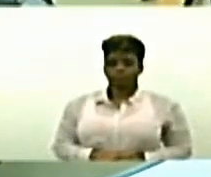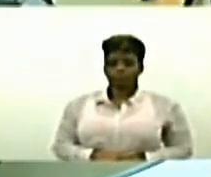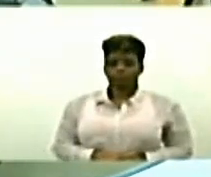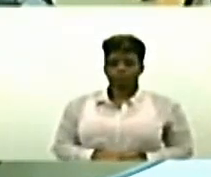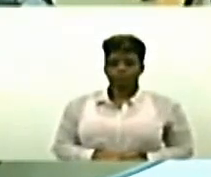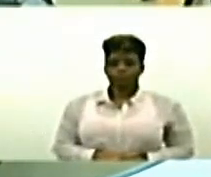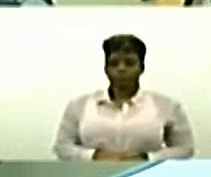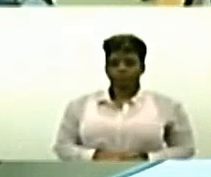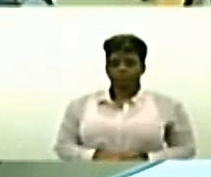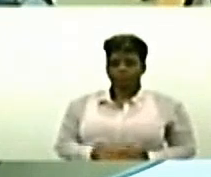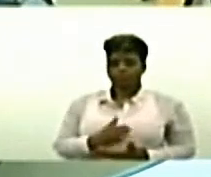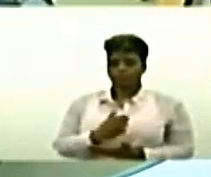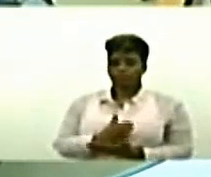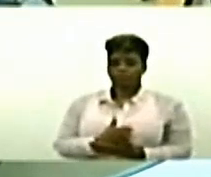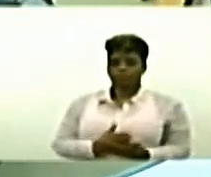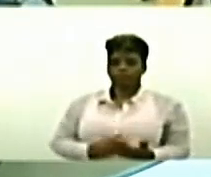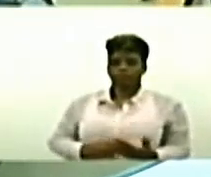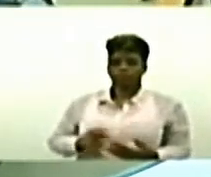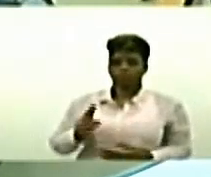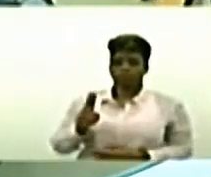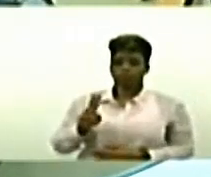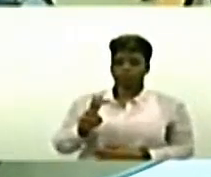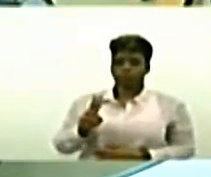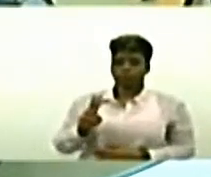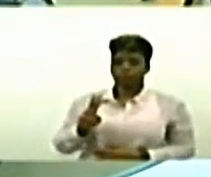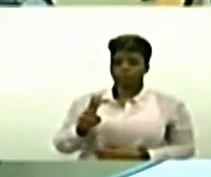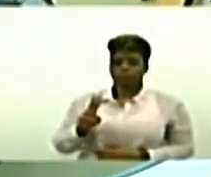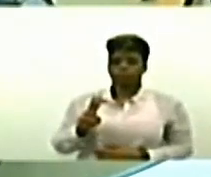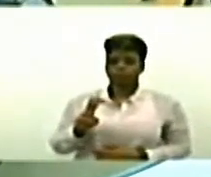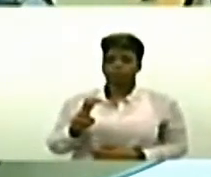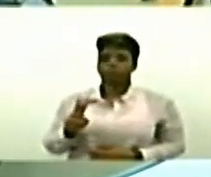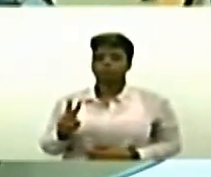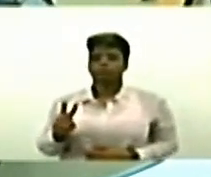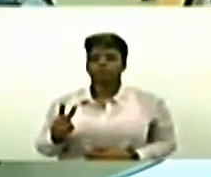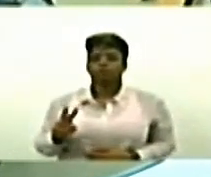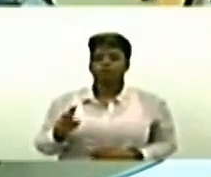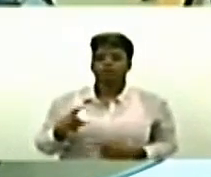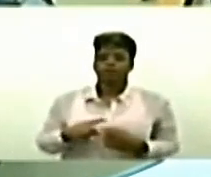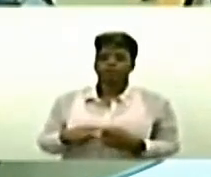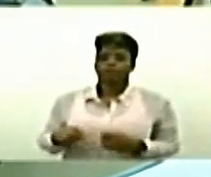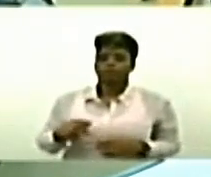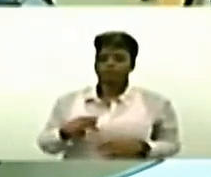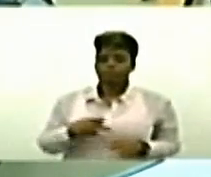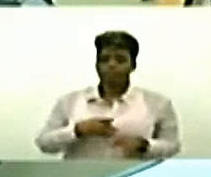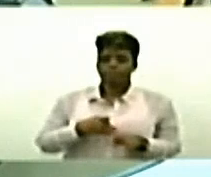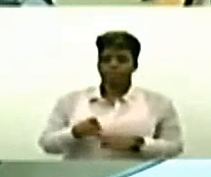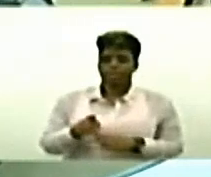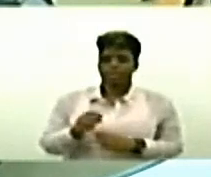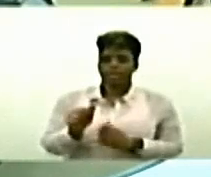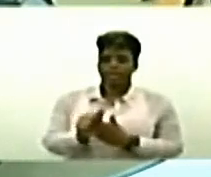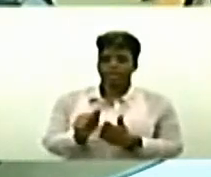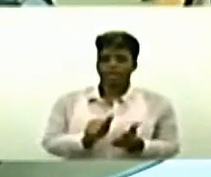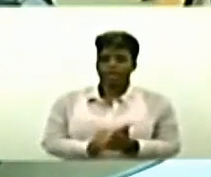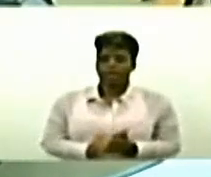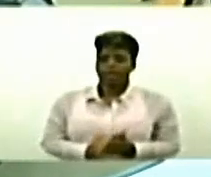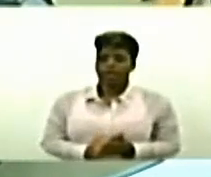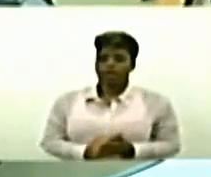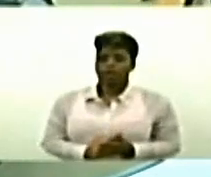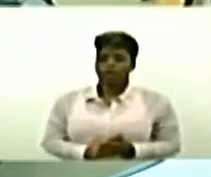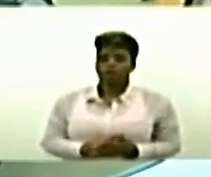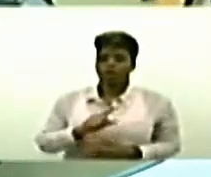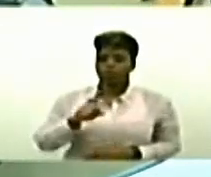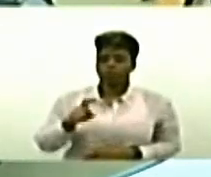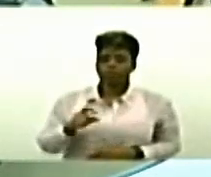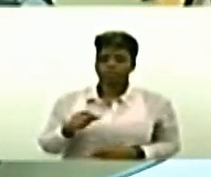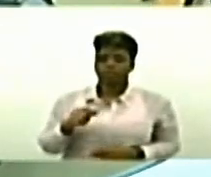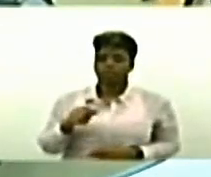Clause 2, amendment to Section 2 of the Principal Act. Honourable members, the question is that Clause